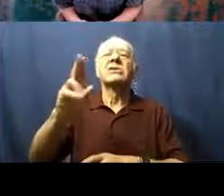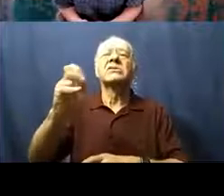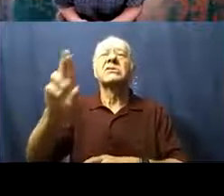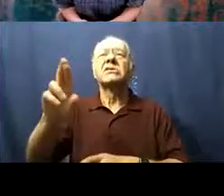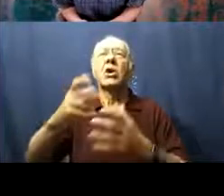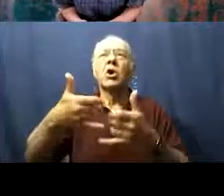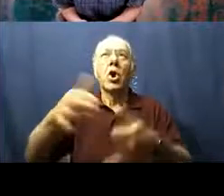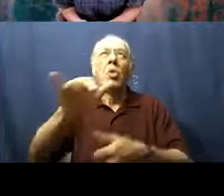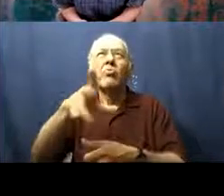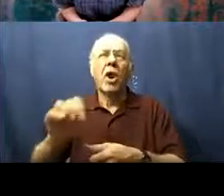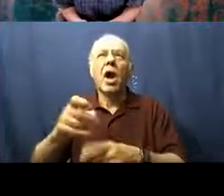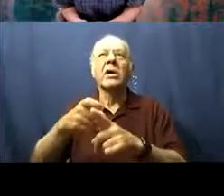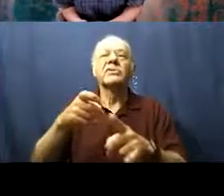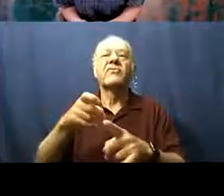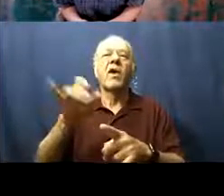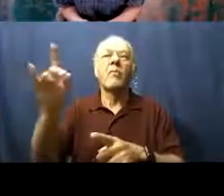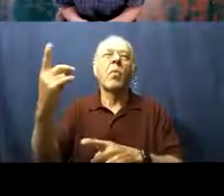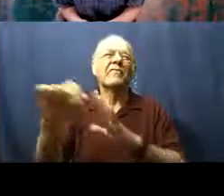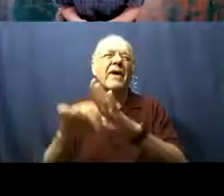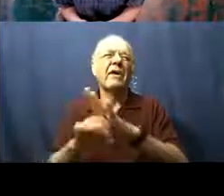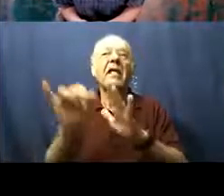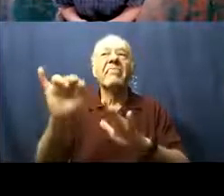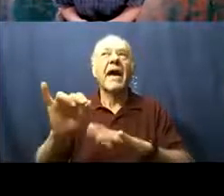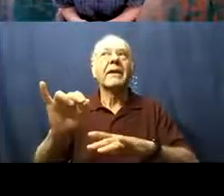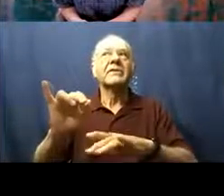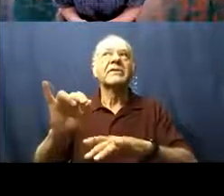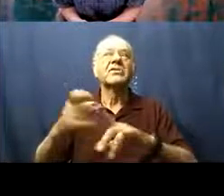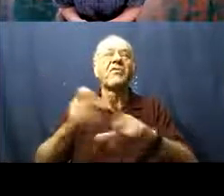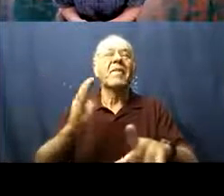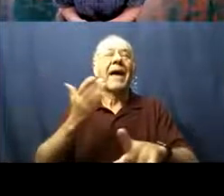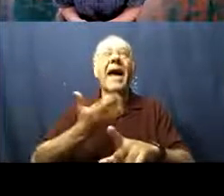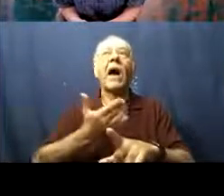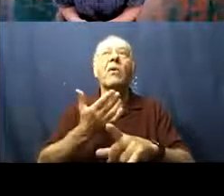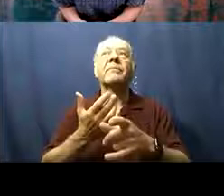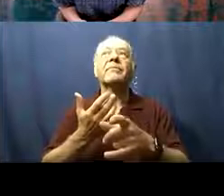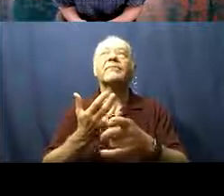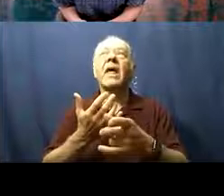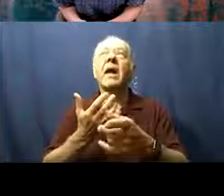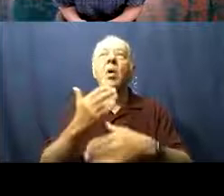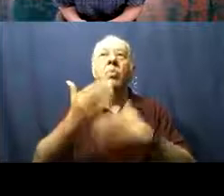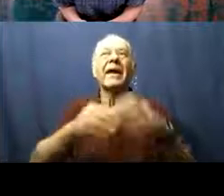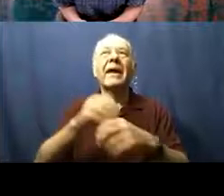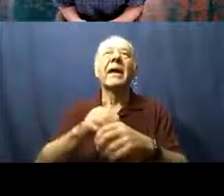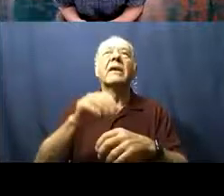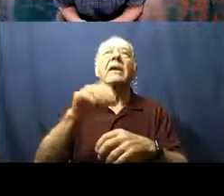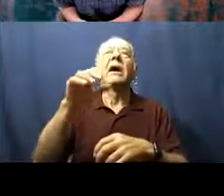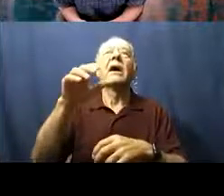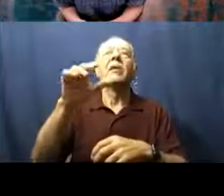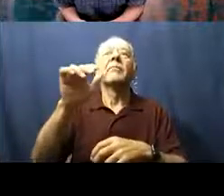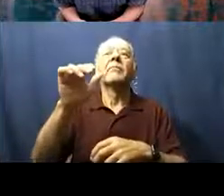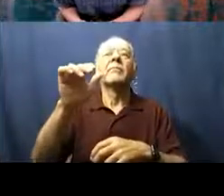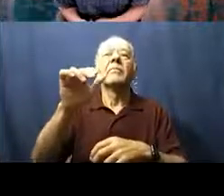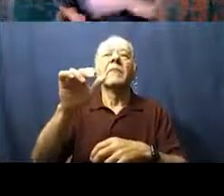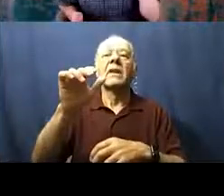is based on our progress in AARP's LTSS. Oh, that was too many